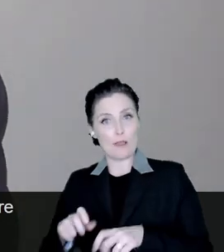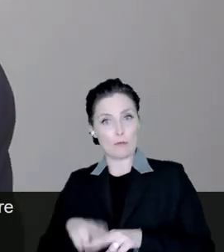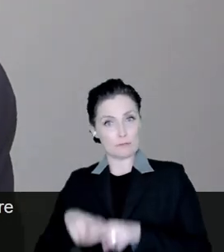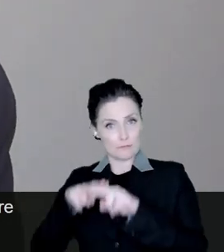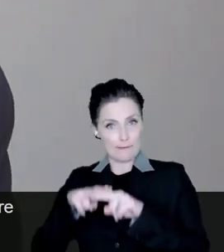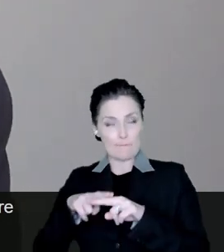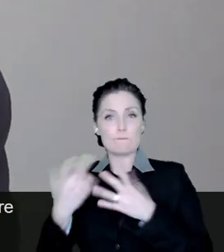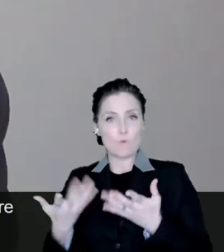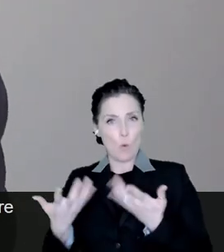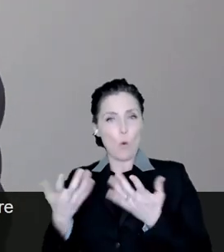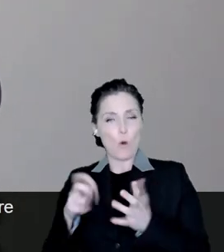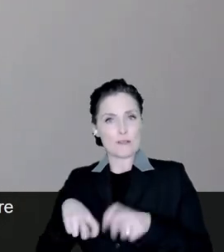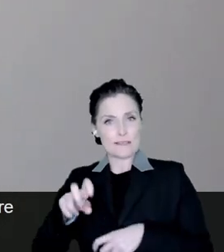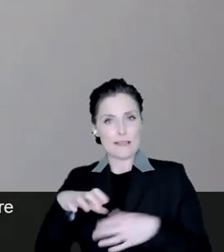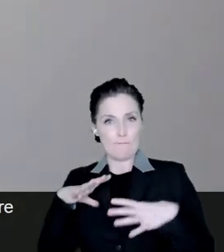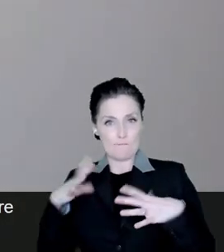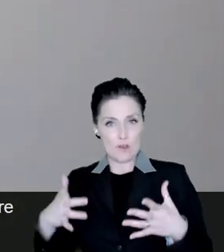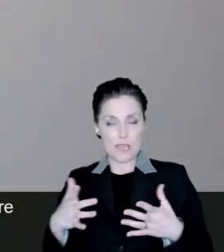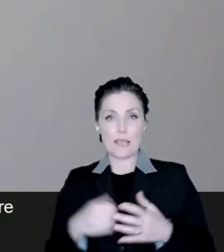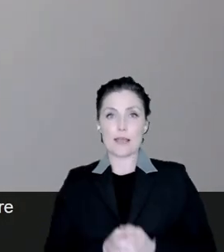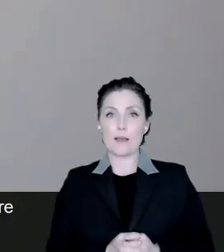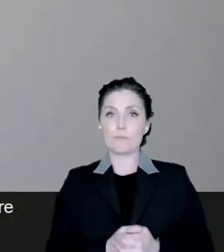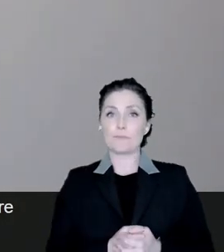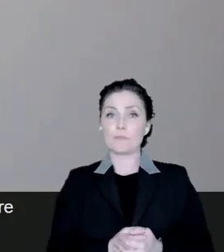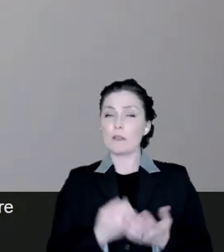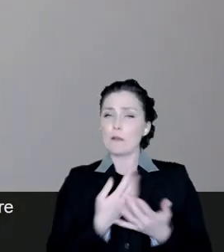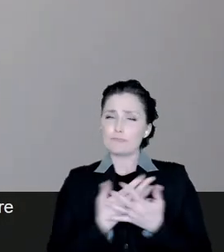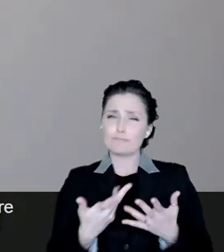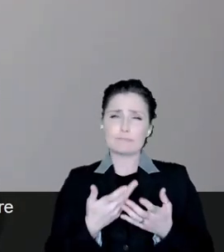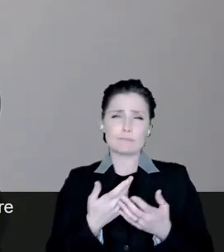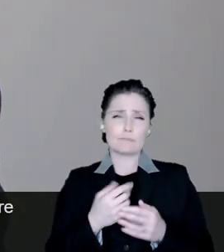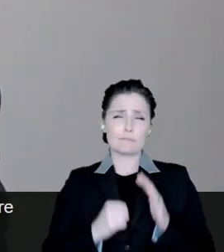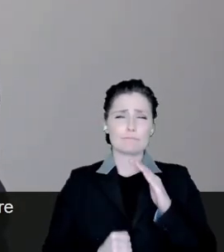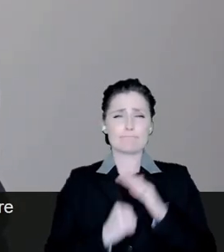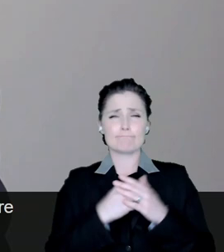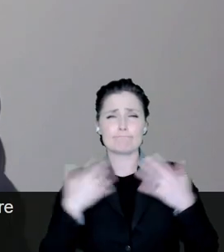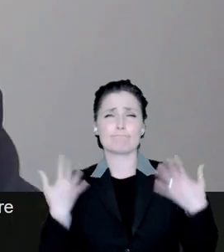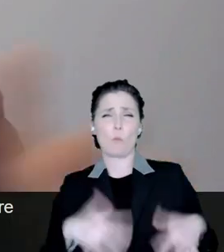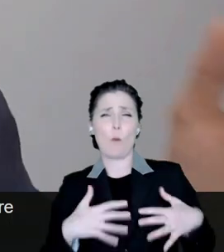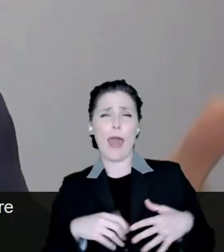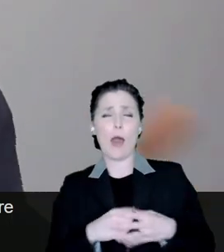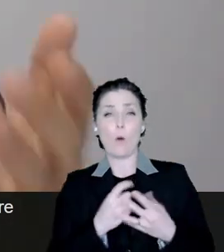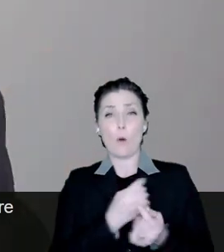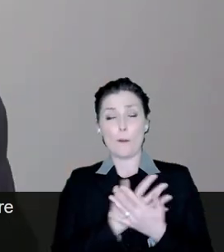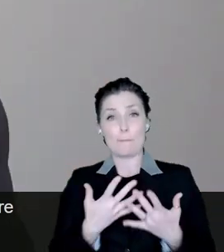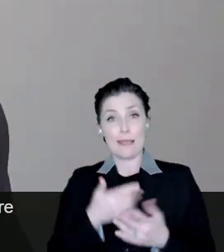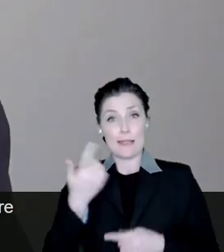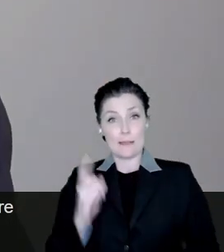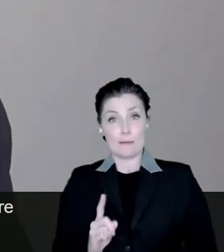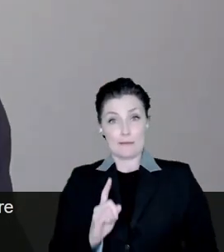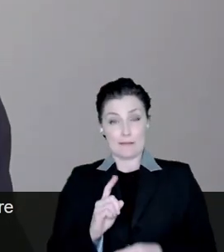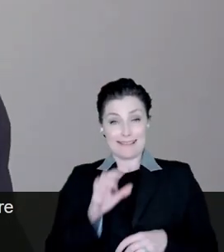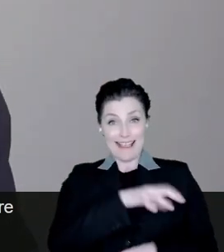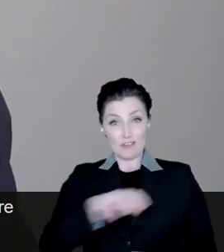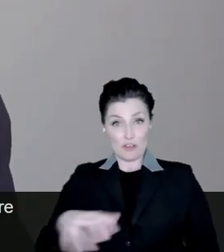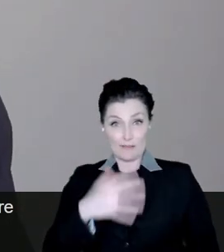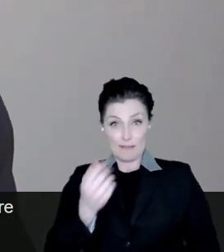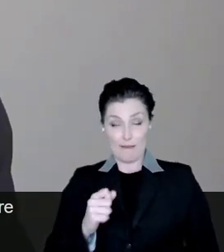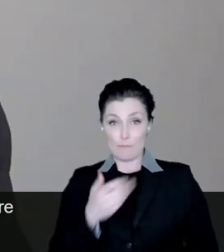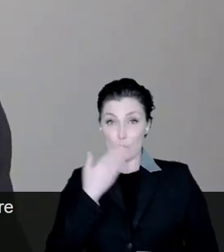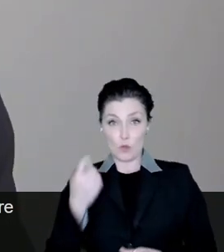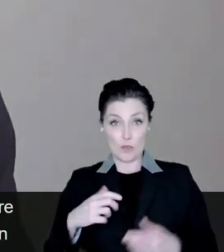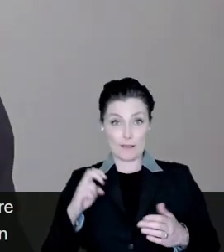record numbers of those who are step-free. Every single station on the Elizabeth Line will be step-free, 40 stations in total, and